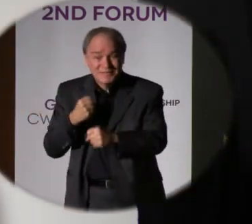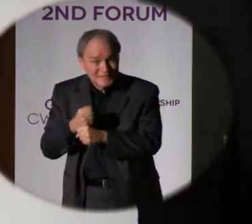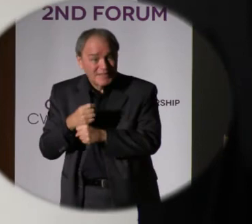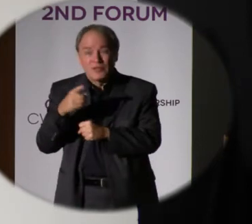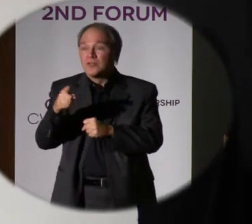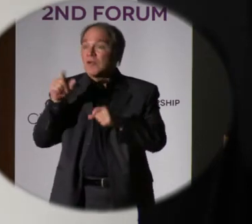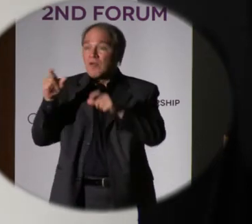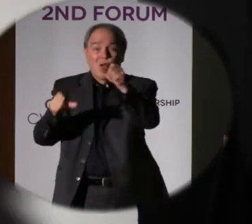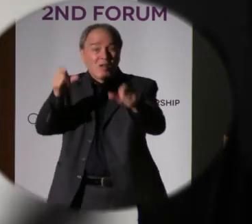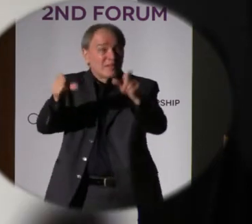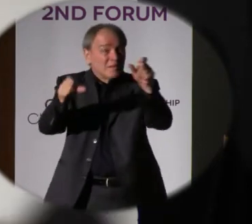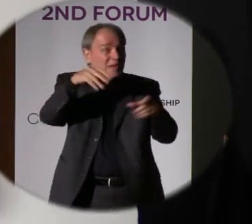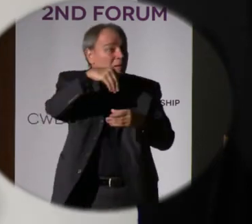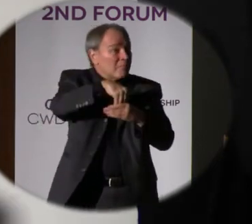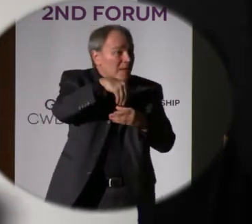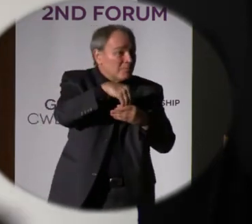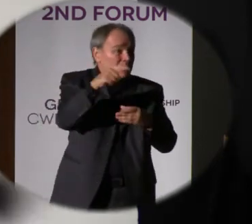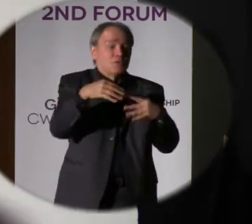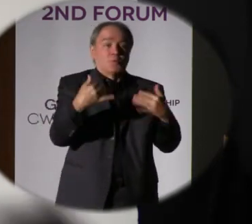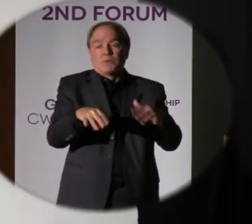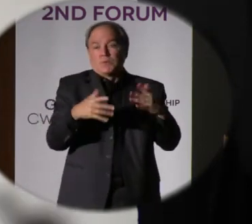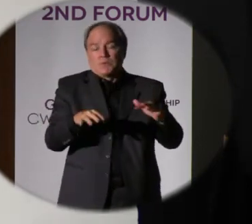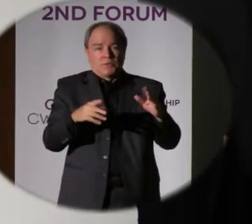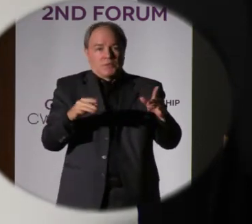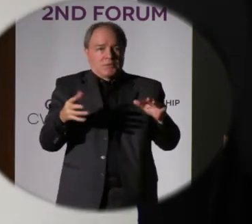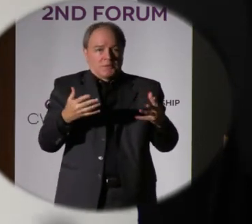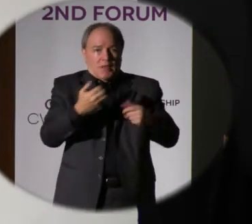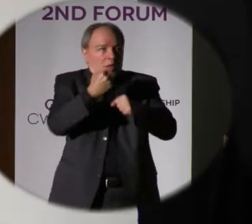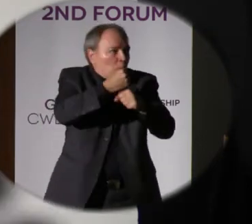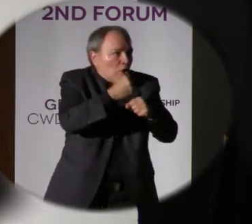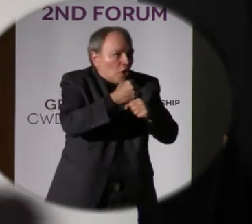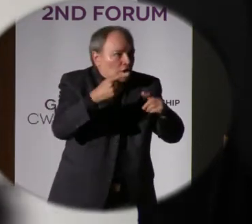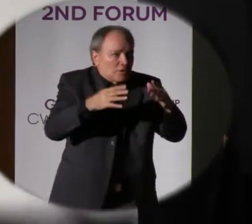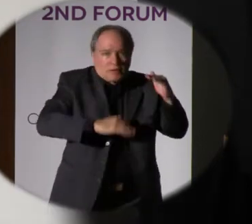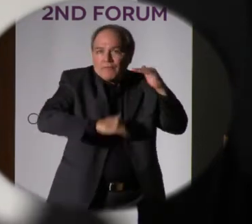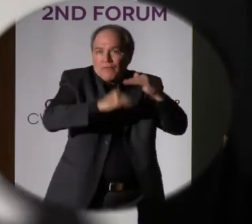and energy to this important effort.